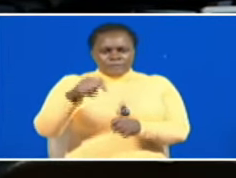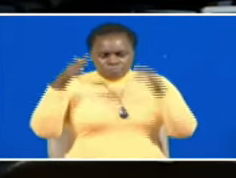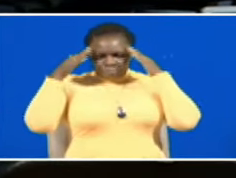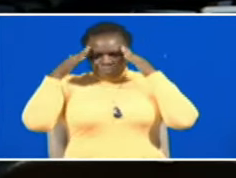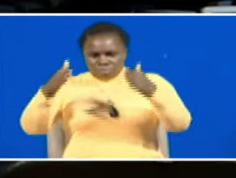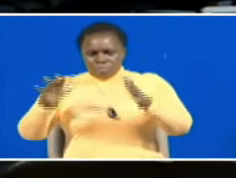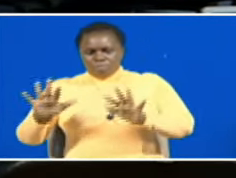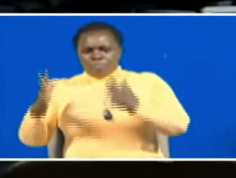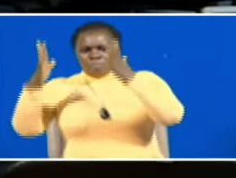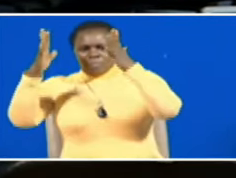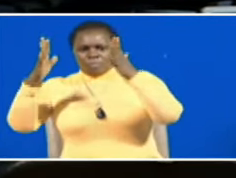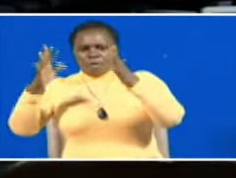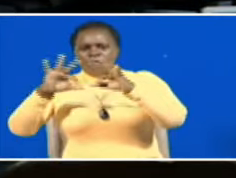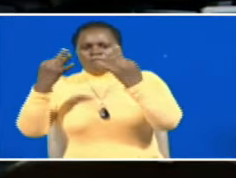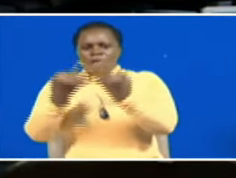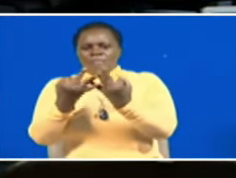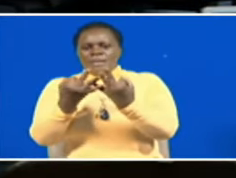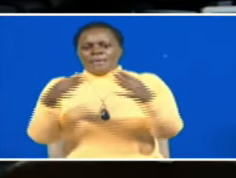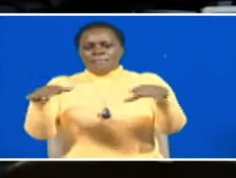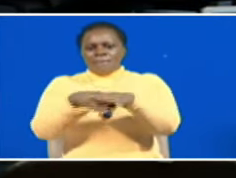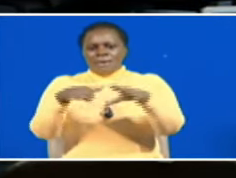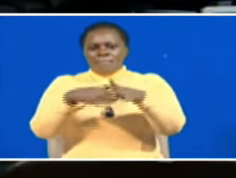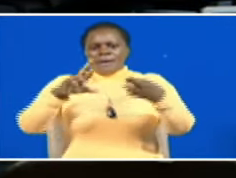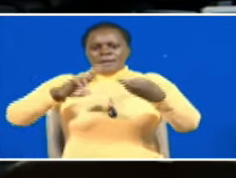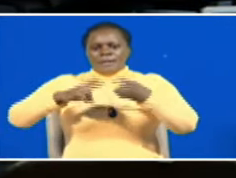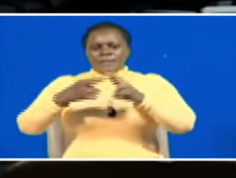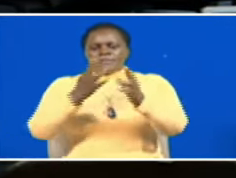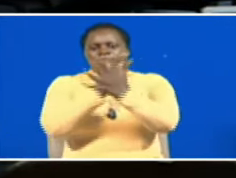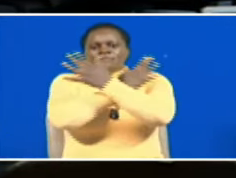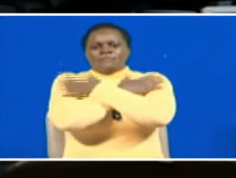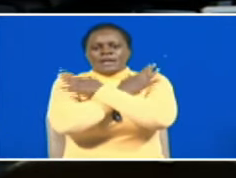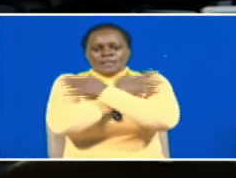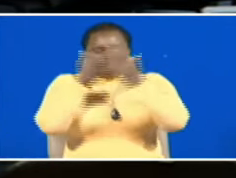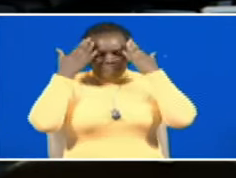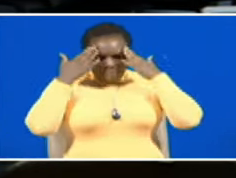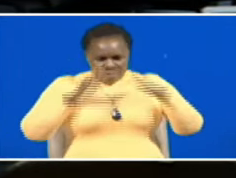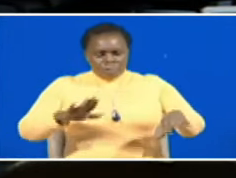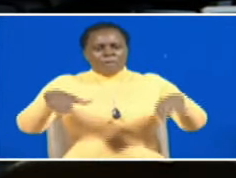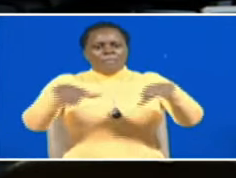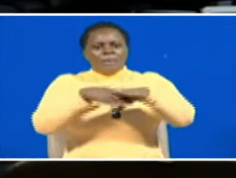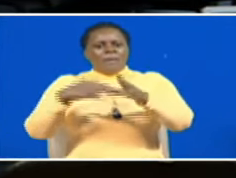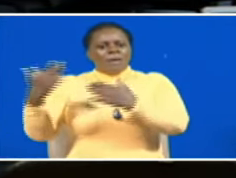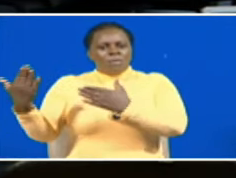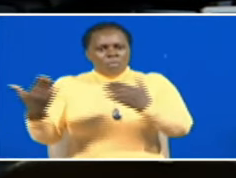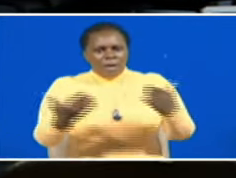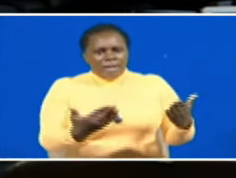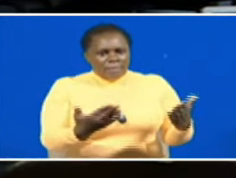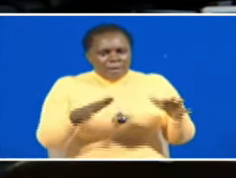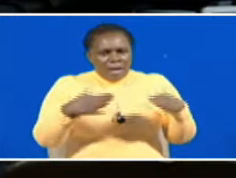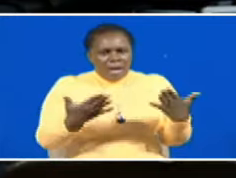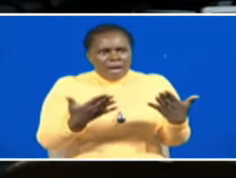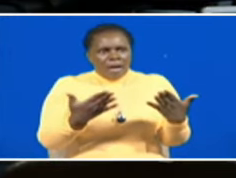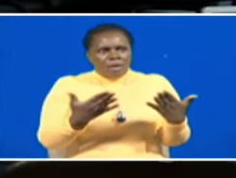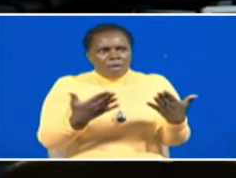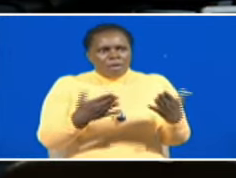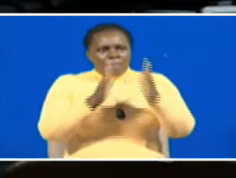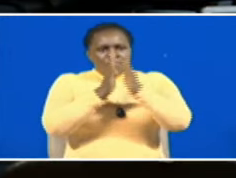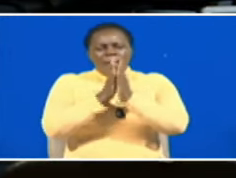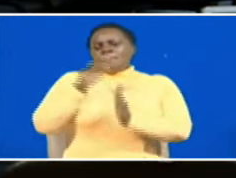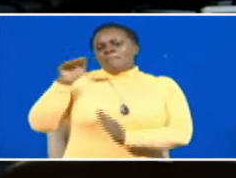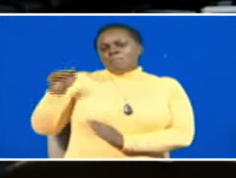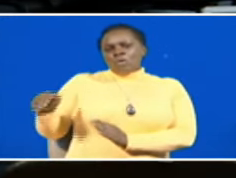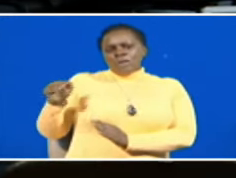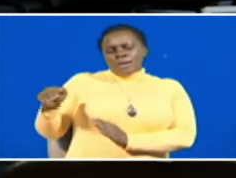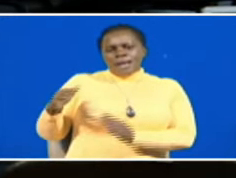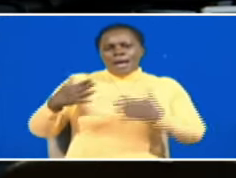to celebrating with family members, relatives, and friends. Now, Muslim faithful welcome Eid by breaking the fast through sharing